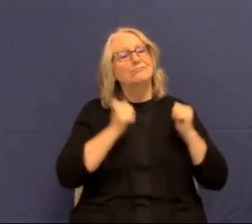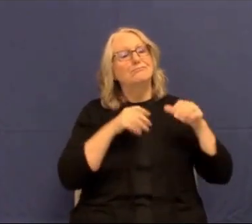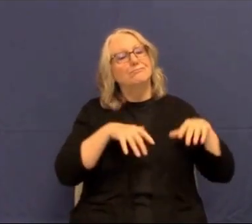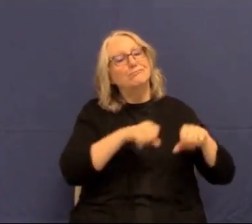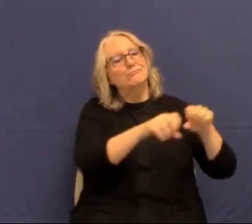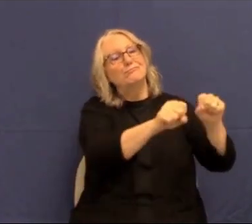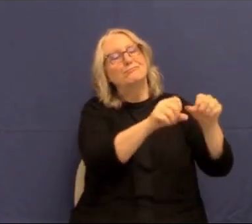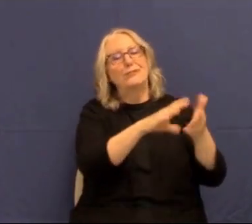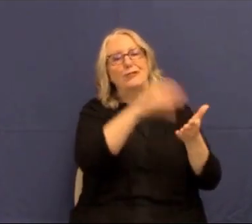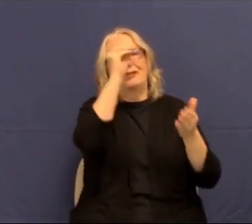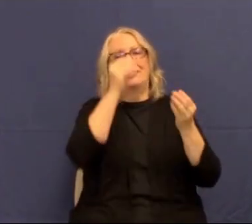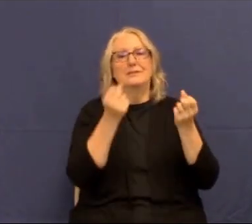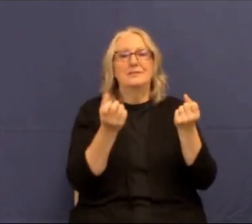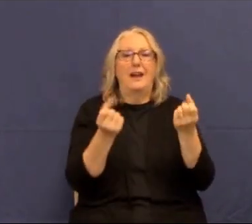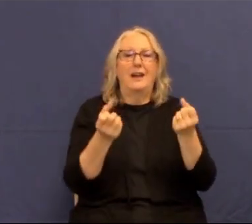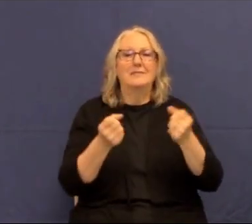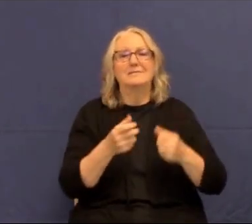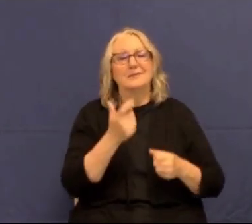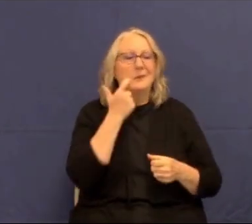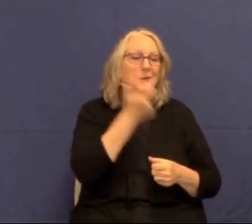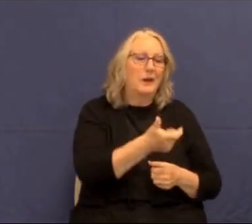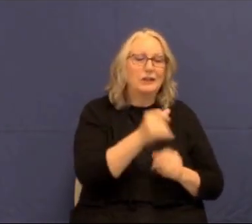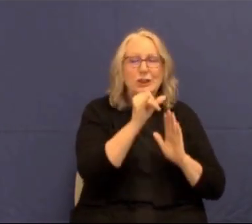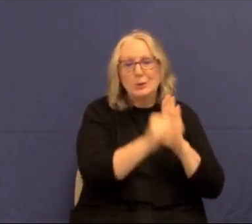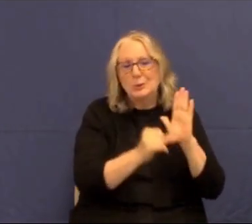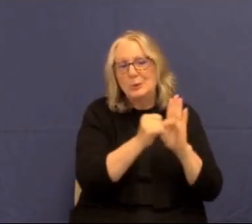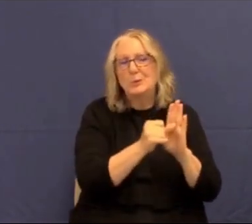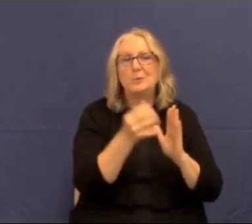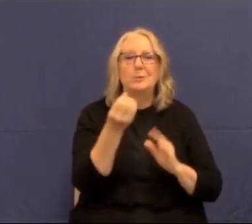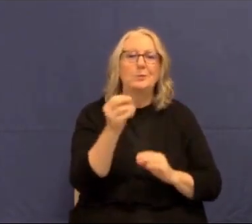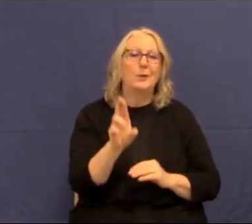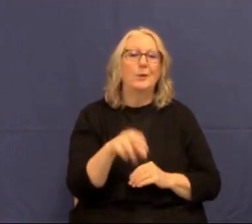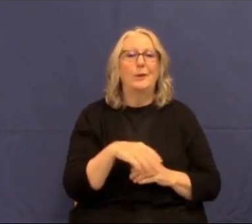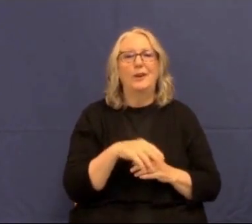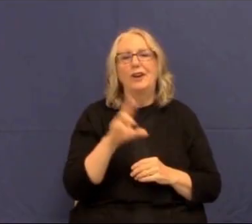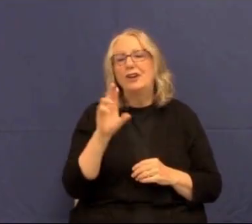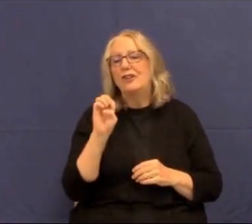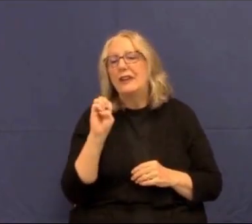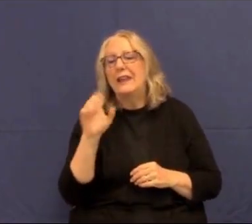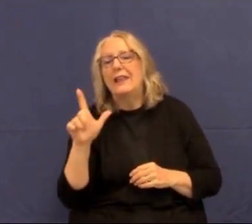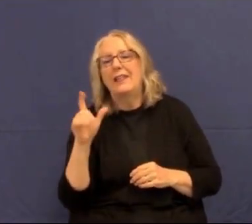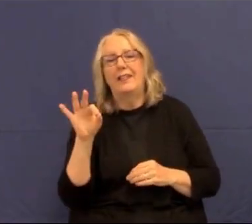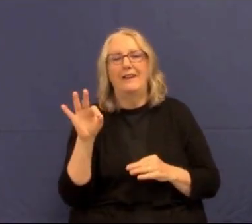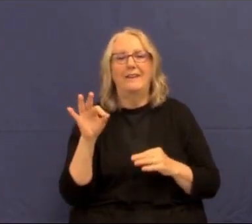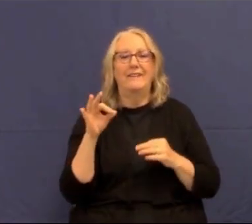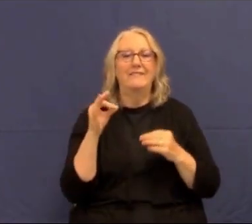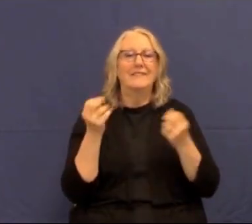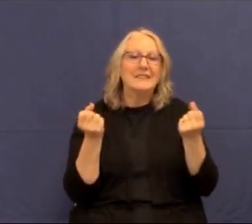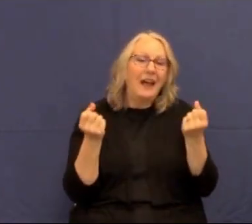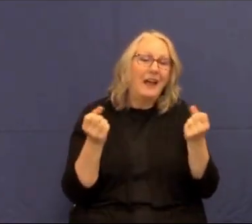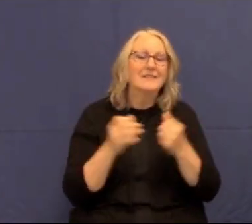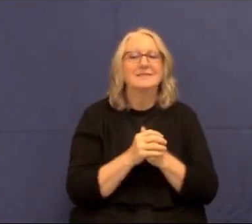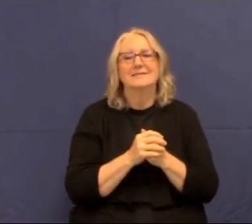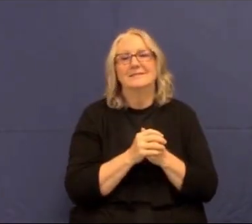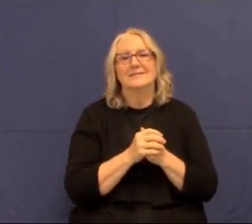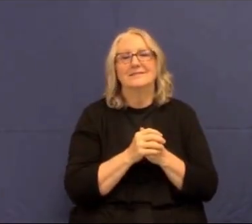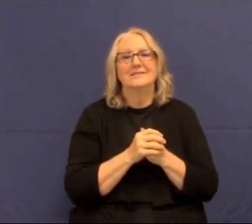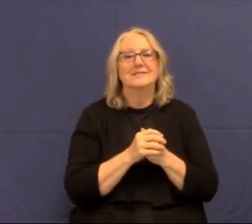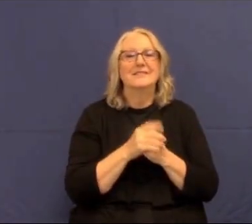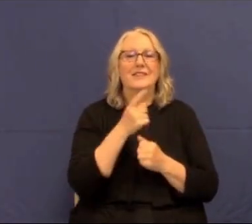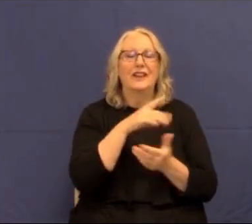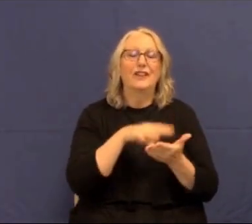themselves to learn sign language. Like they've watched lots of YouTube videos, or they'll watch like reels, sign language,